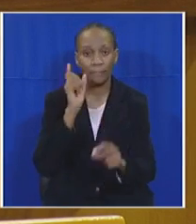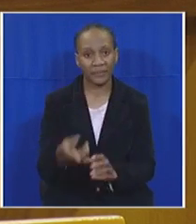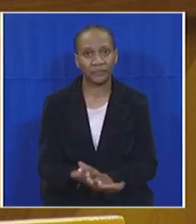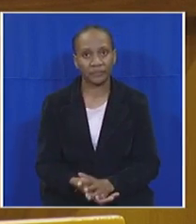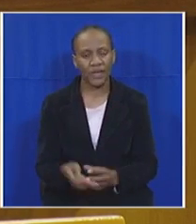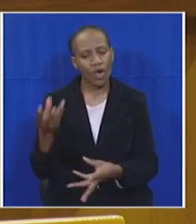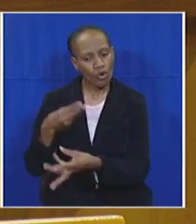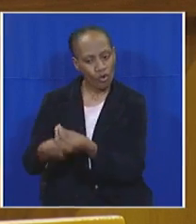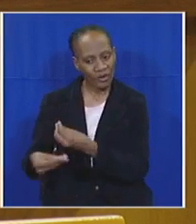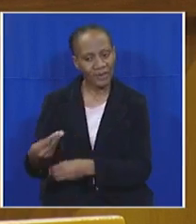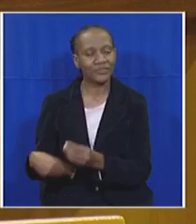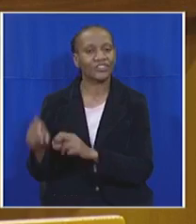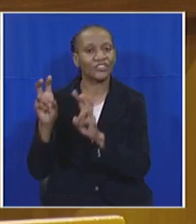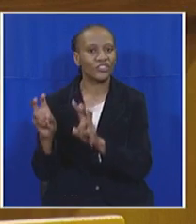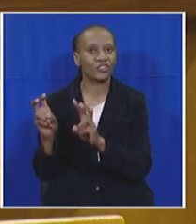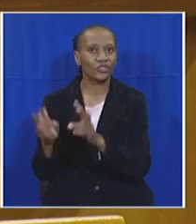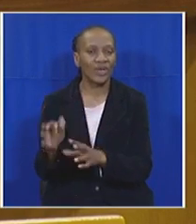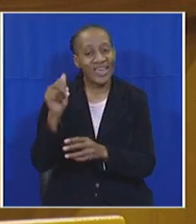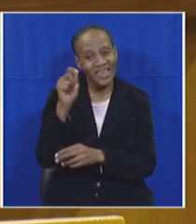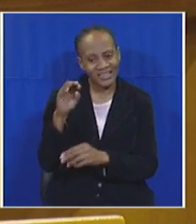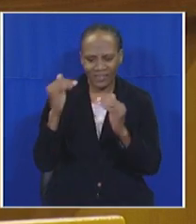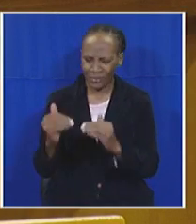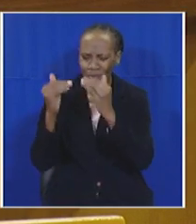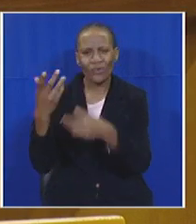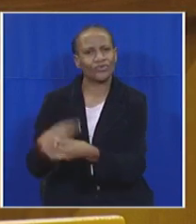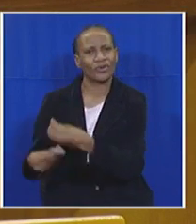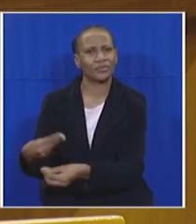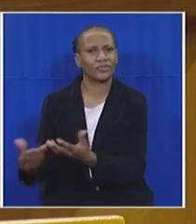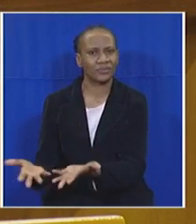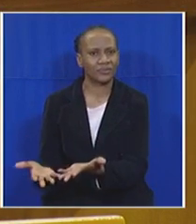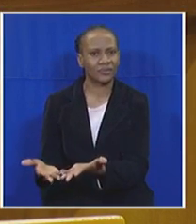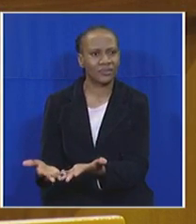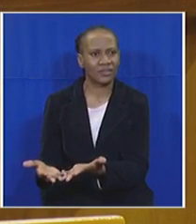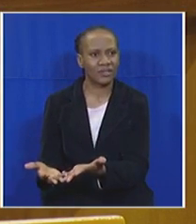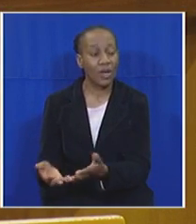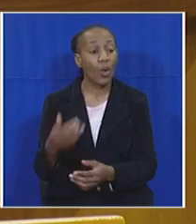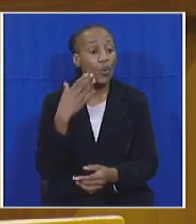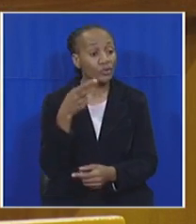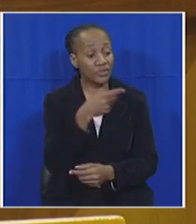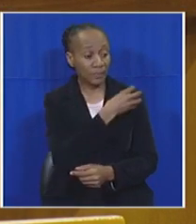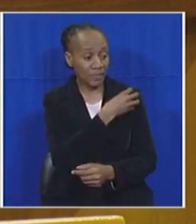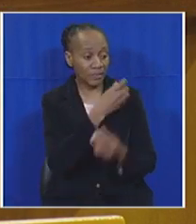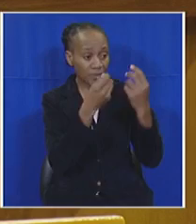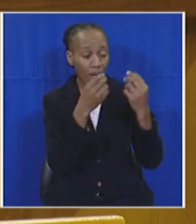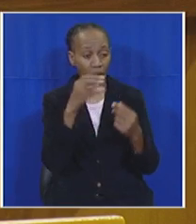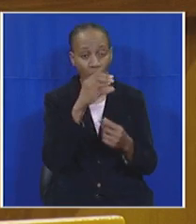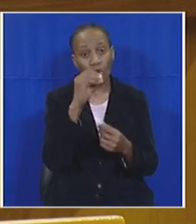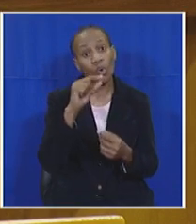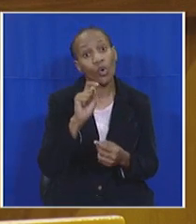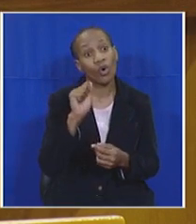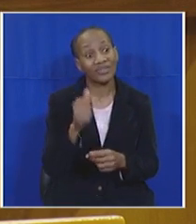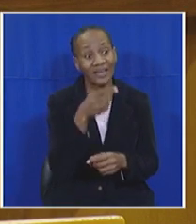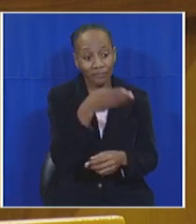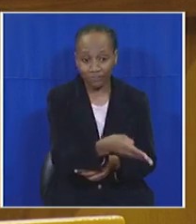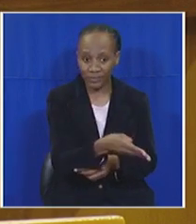get condoned and promoted by the ANC. The very presence of Mr. Van Rooyen here as minister